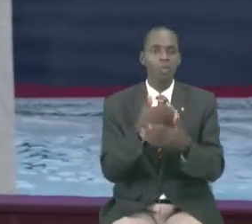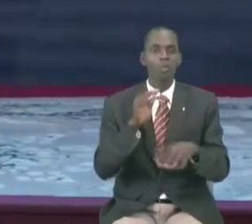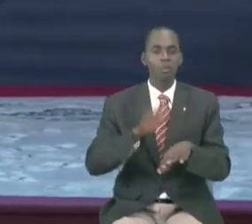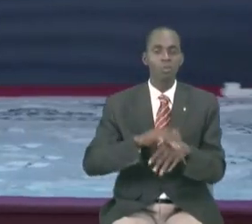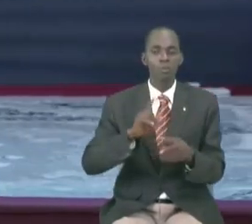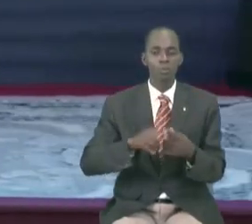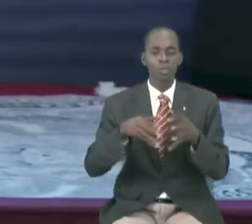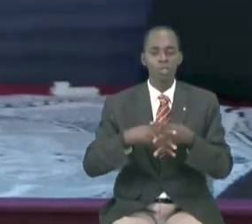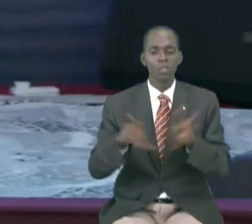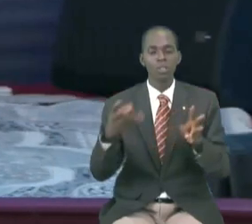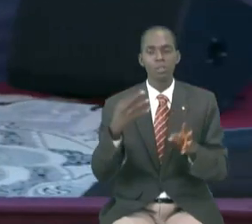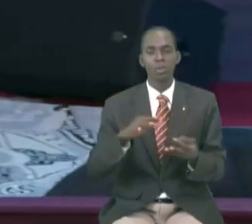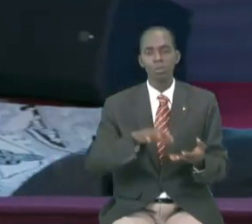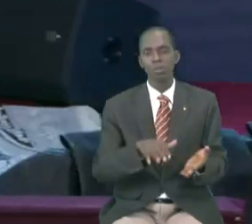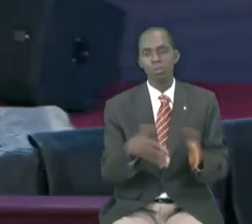rebellion. Look at